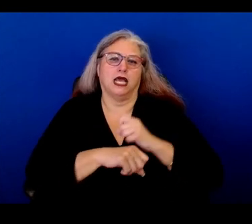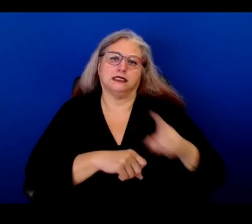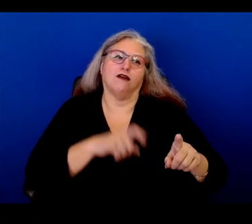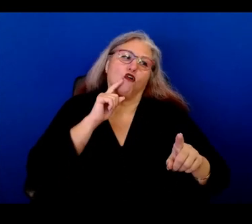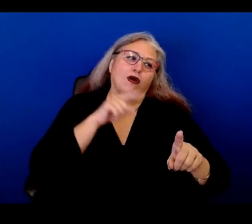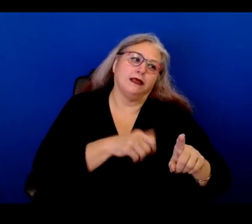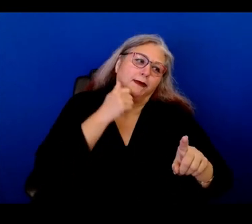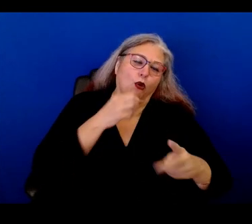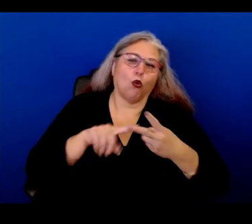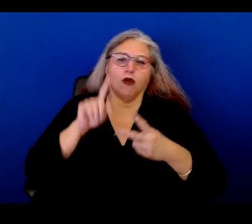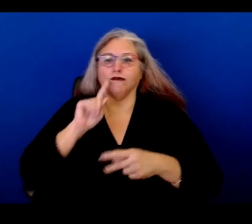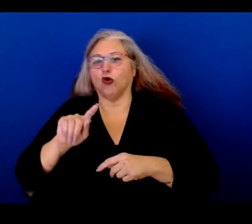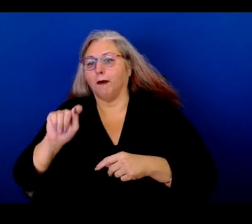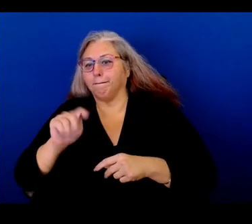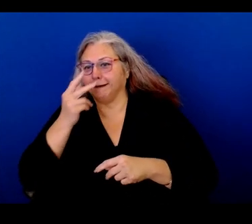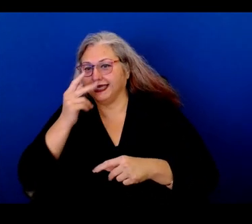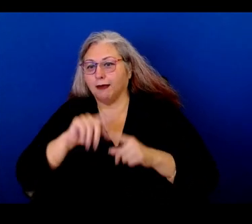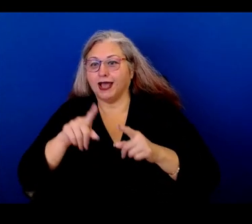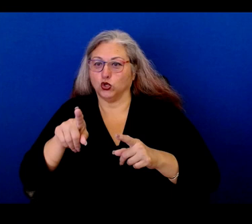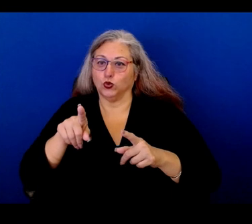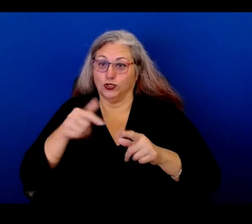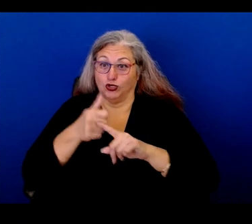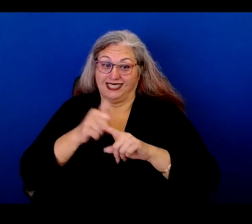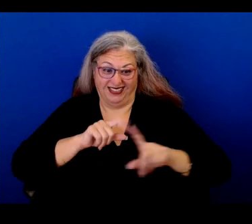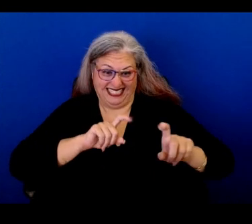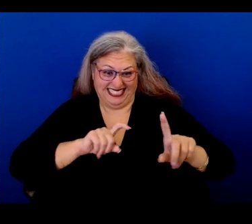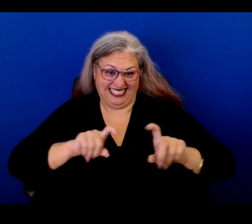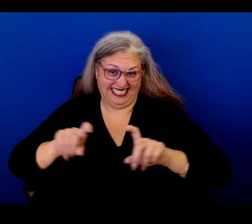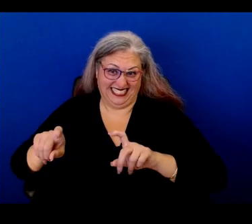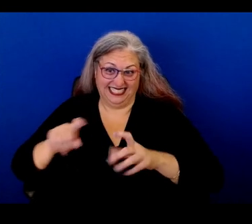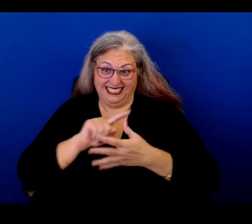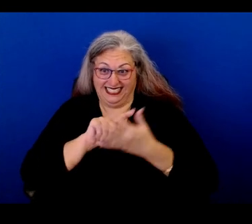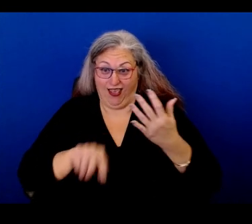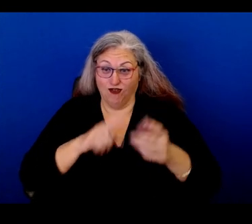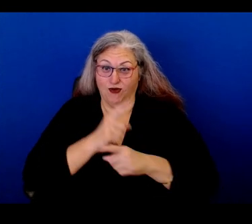one or the other, but you went through, you kind of tested a bunch of them,